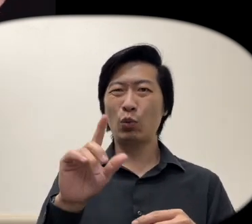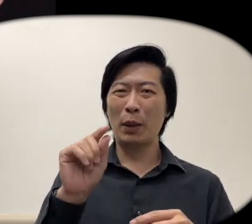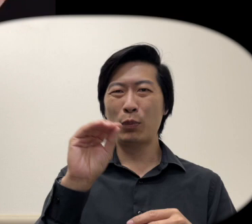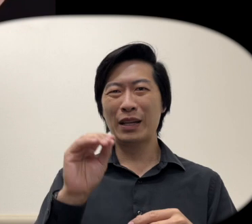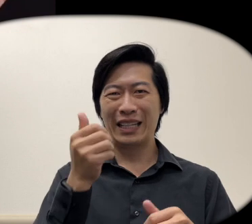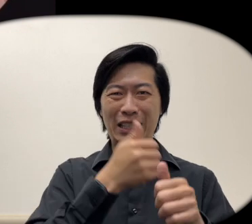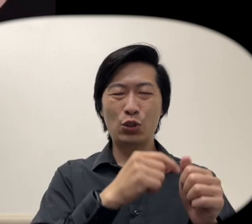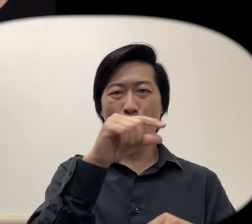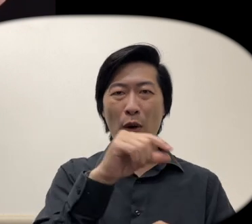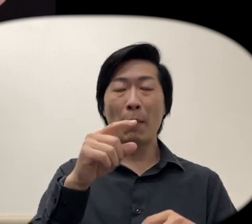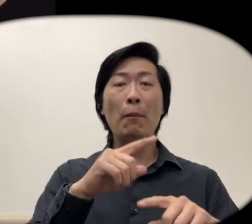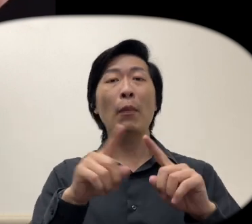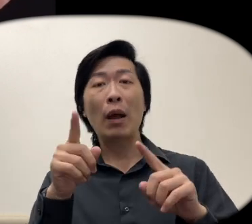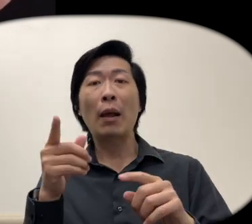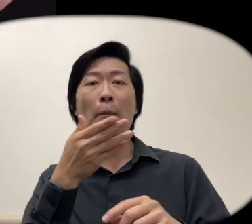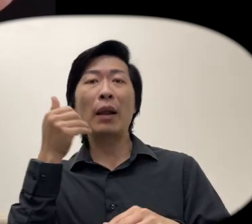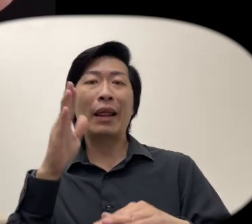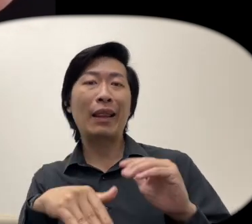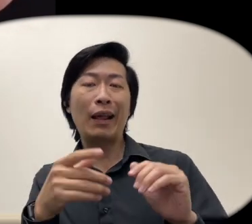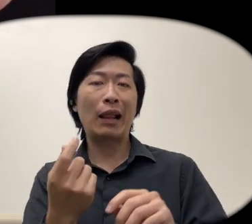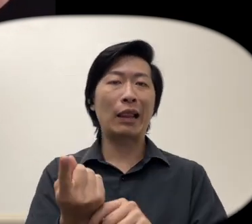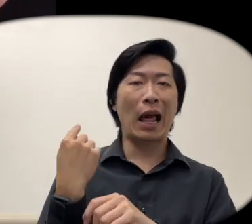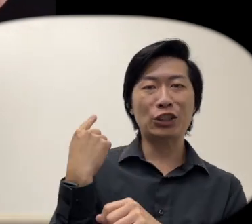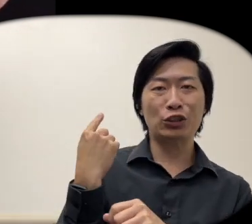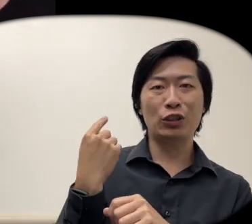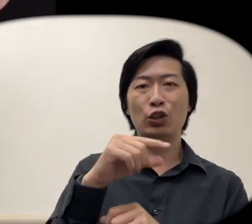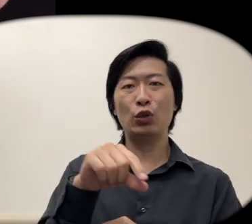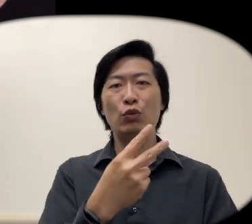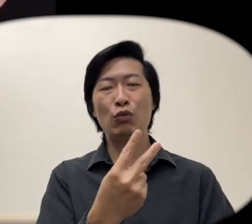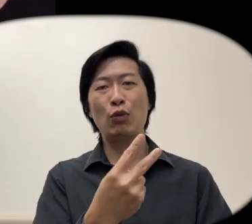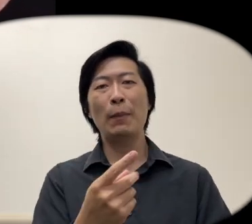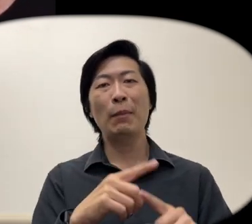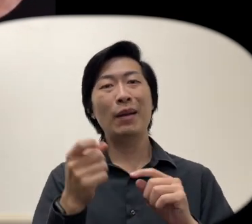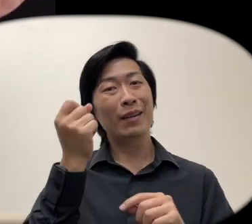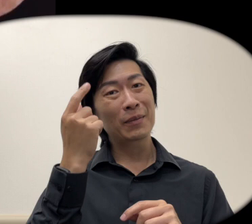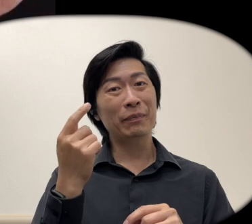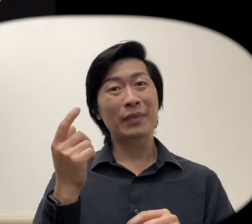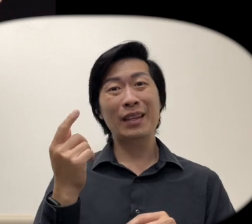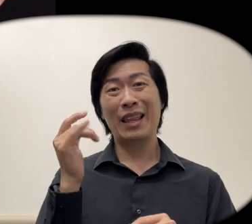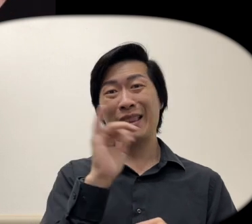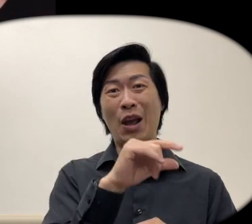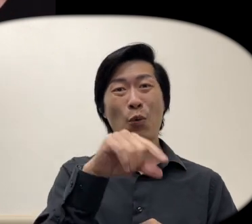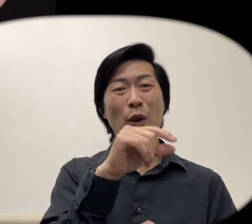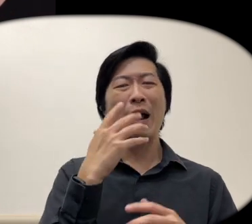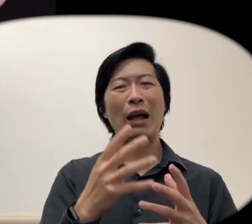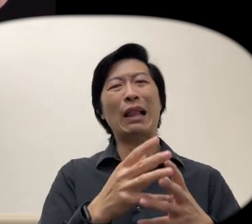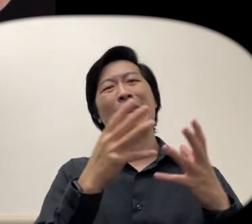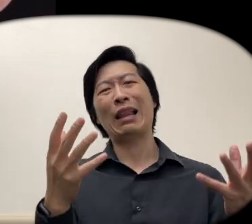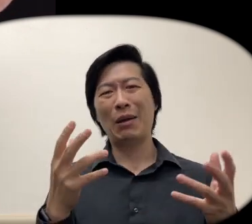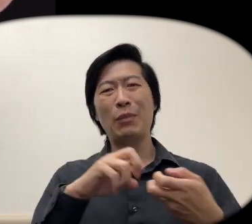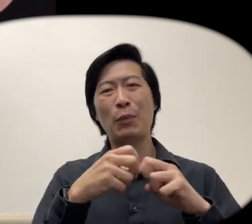the previous year, Q2. However, it's important to highlight that in that quarter, there was a lot of supply chain complications from COVID. But what's really interesting here